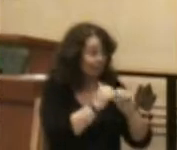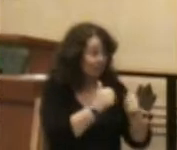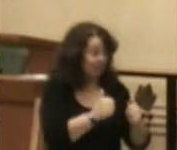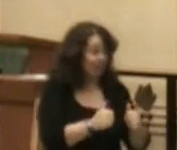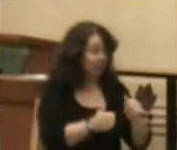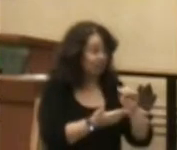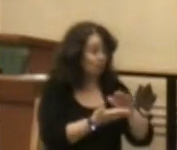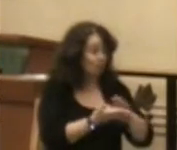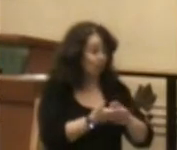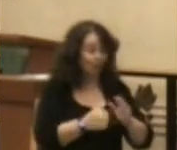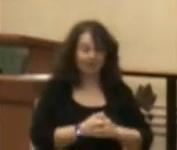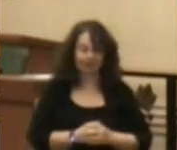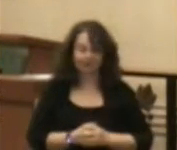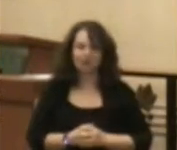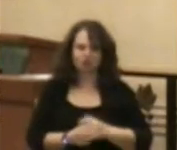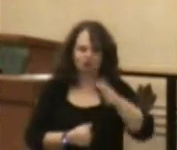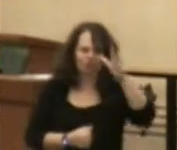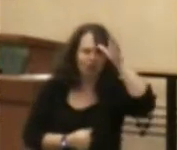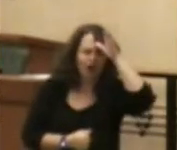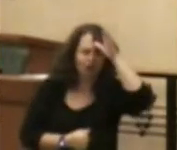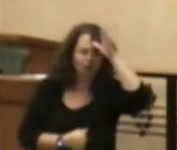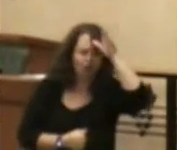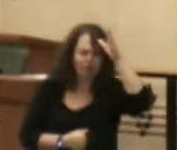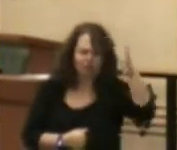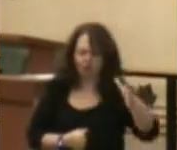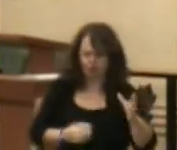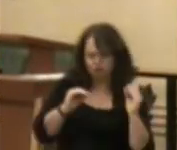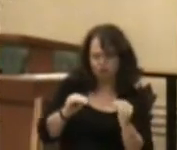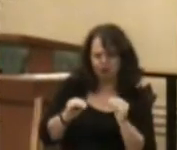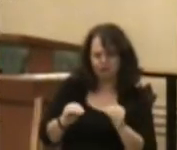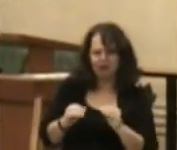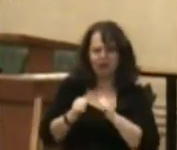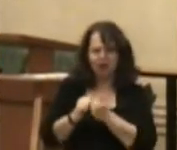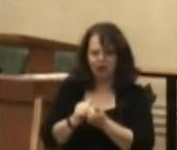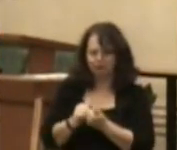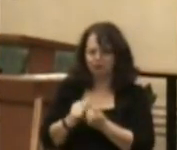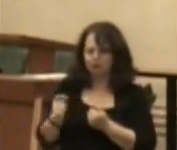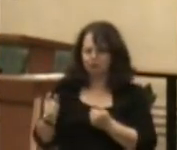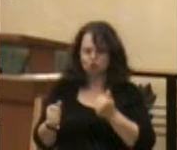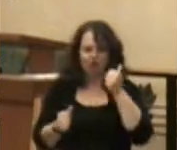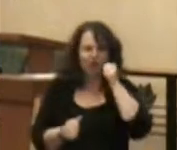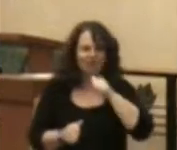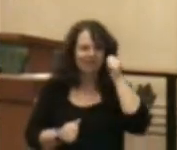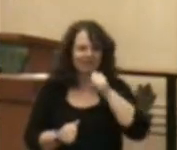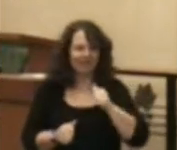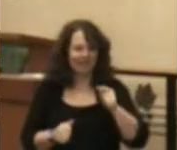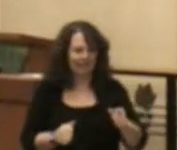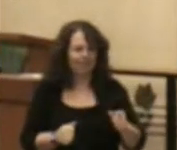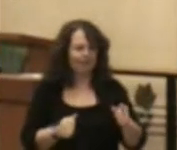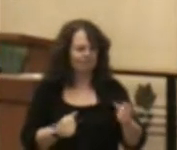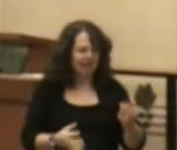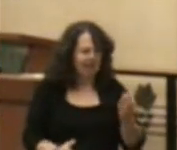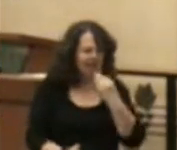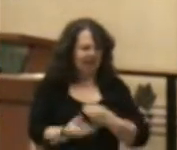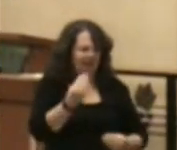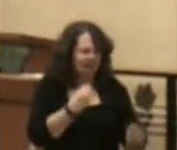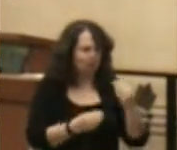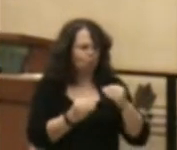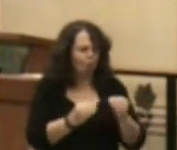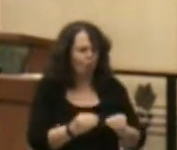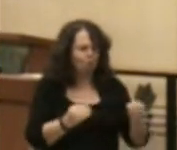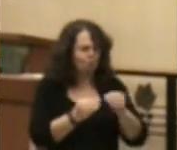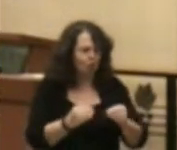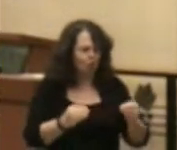his wing in order to coach him to victory. And every day he would pile more and more food on Timmy's